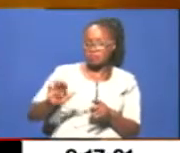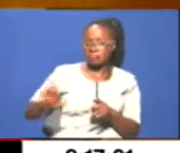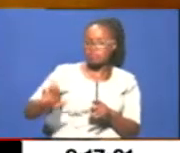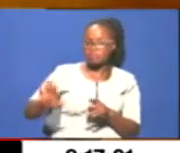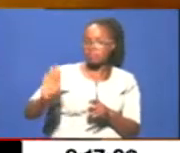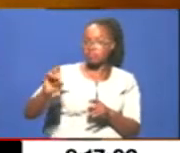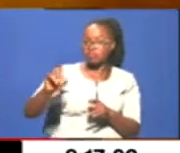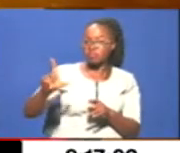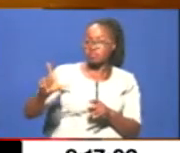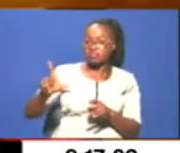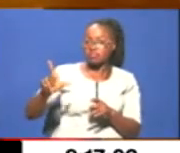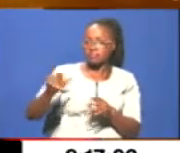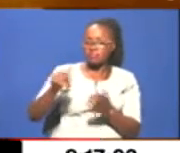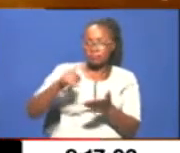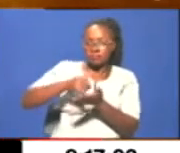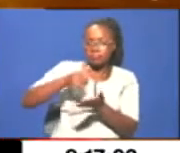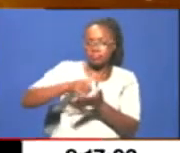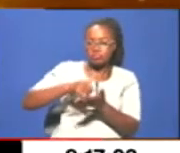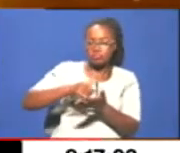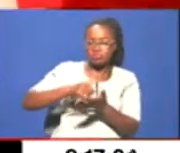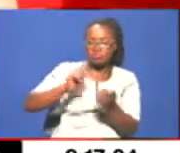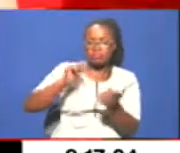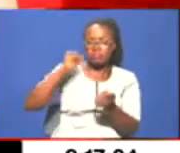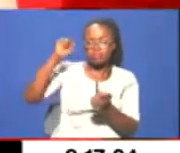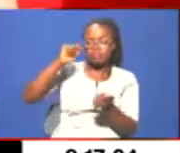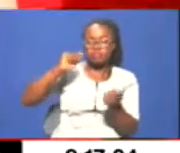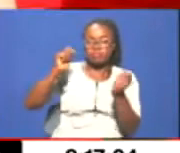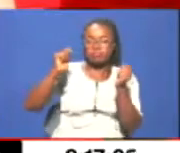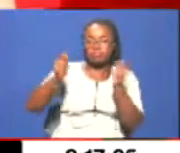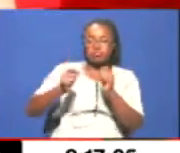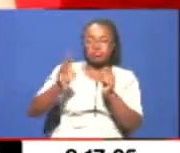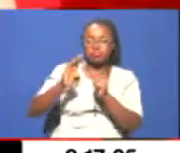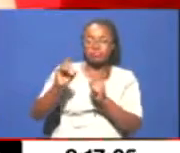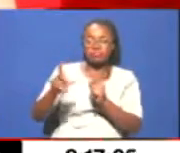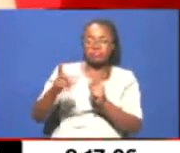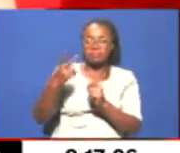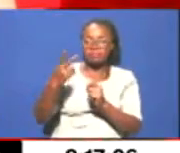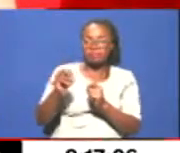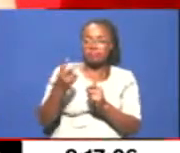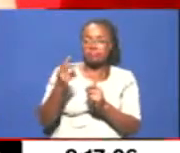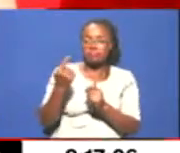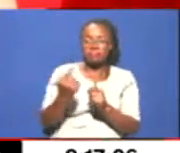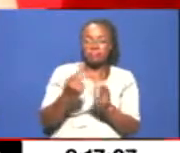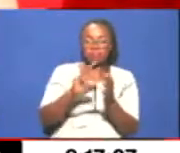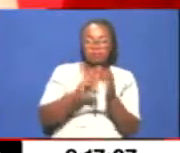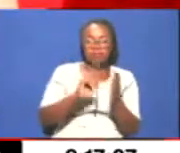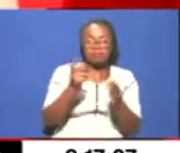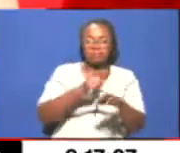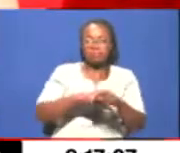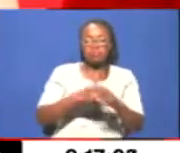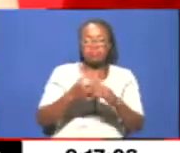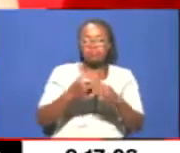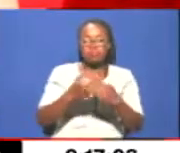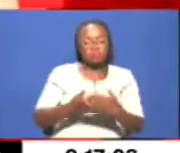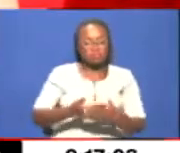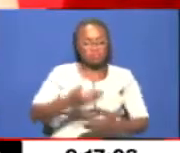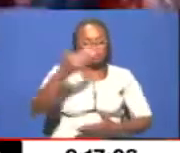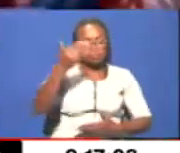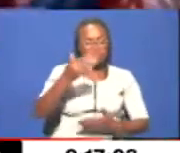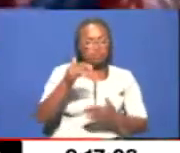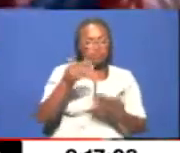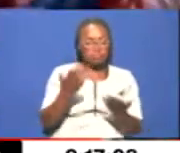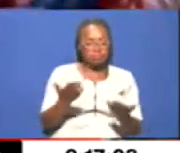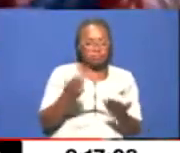Political Parties Amendment Bill 2021, which will be read for the second time before the floor of the House, Proceeds of Crime